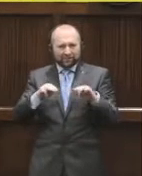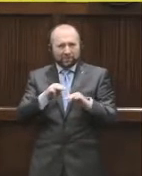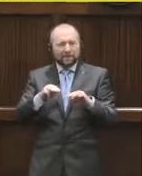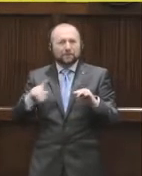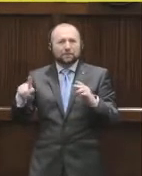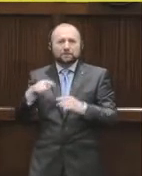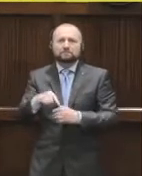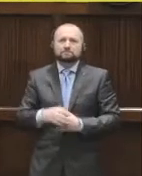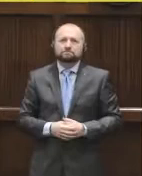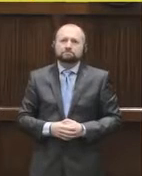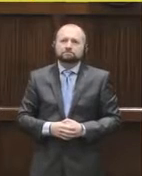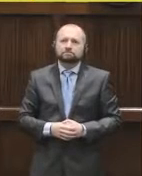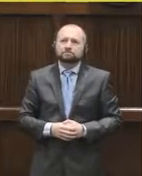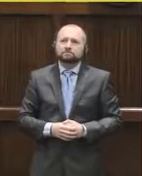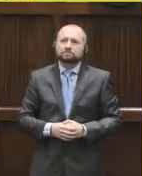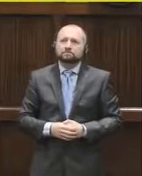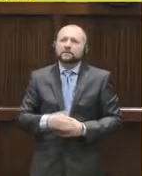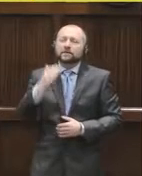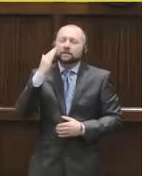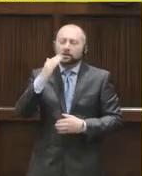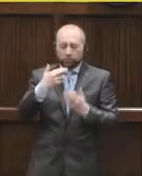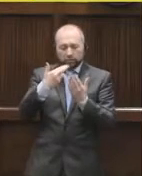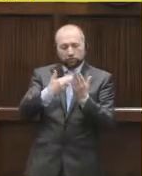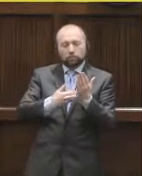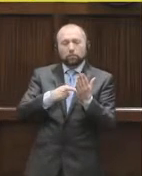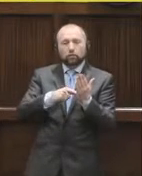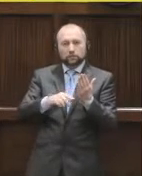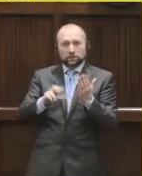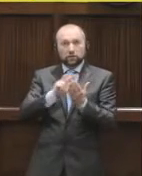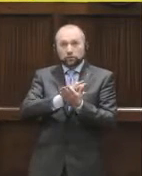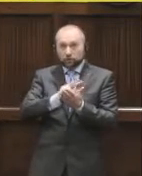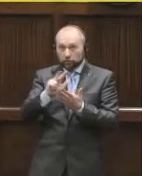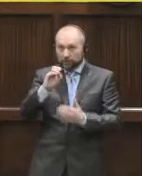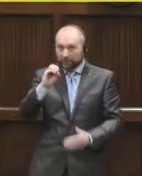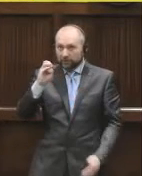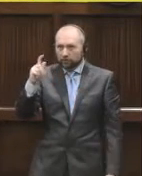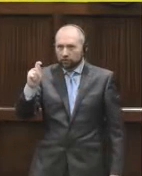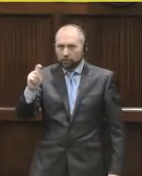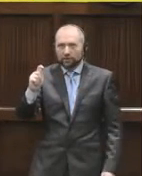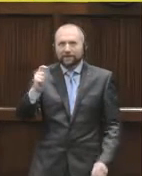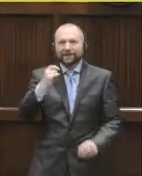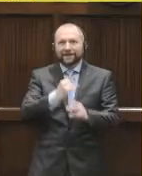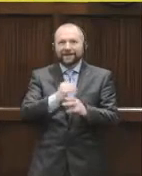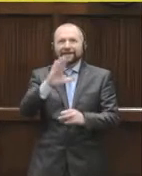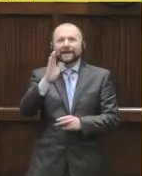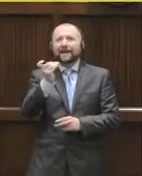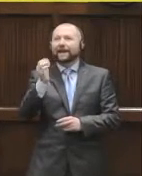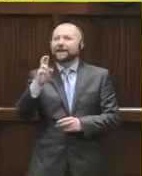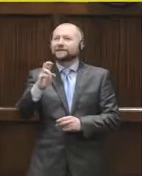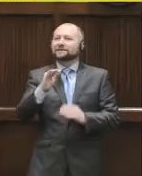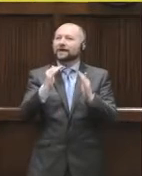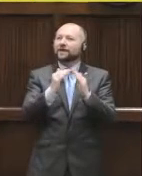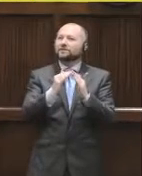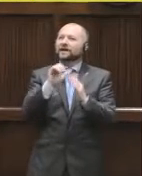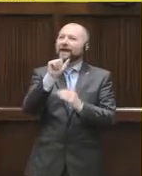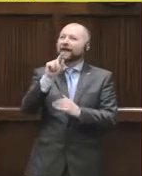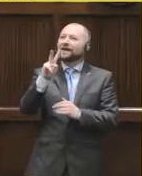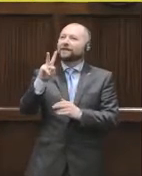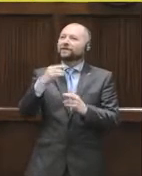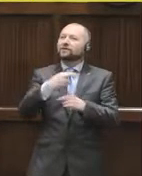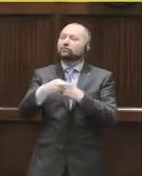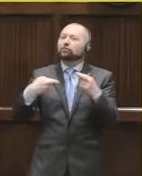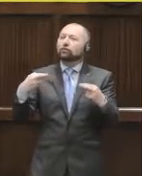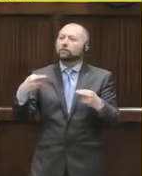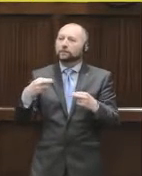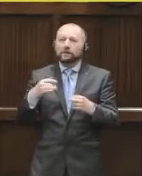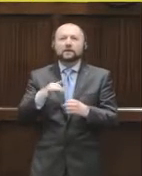number. In launching the committee report on the 13th of October in the Leinster House AV room, I dedicated